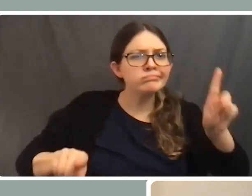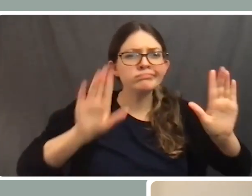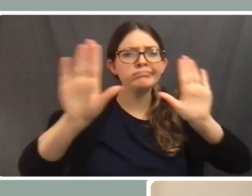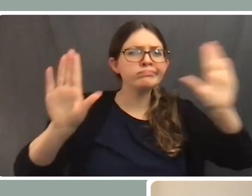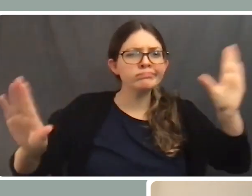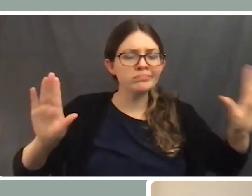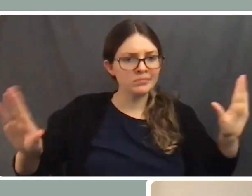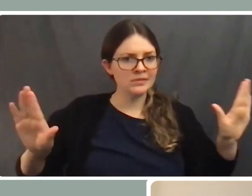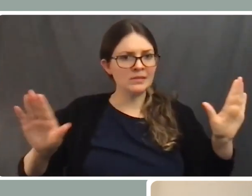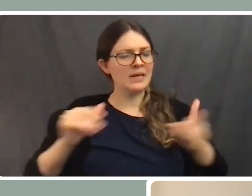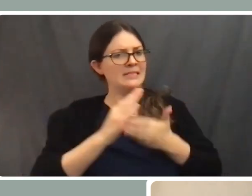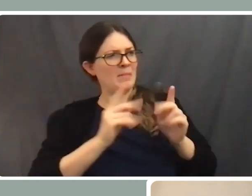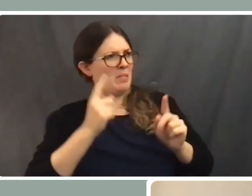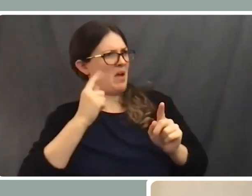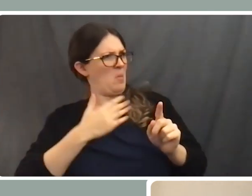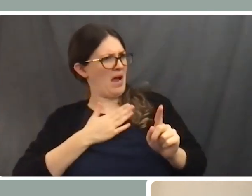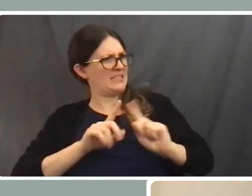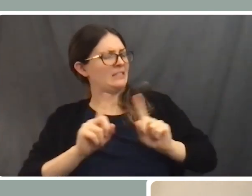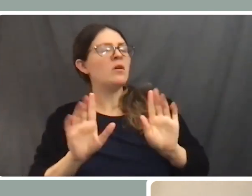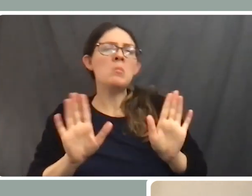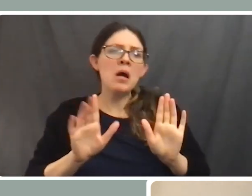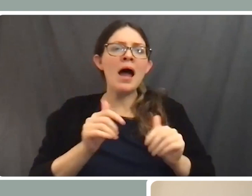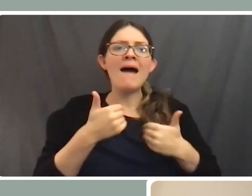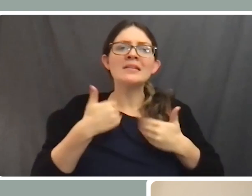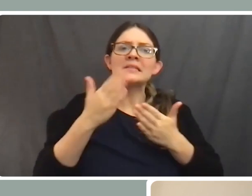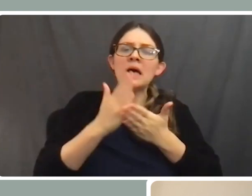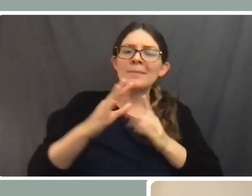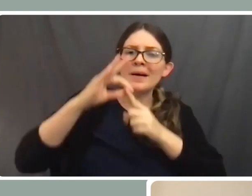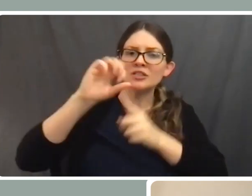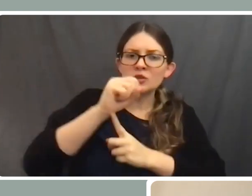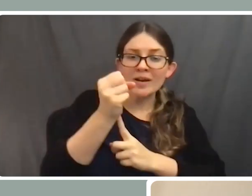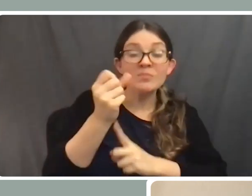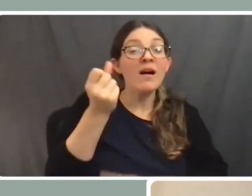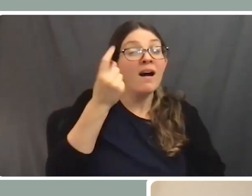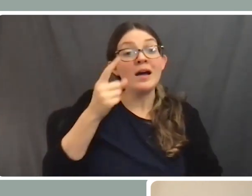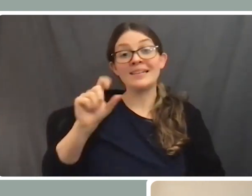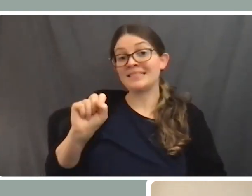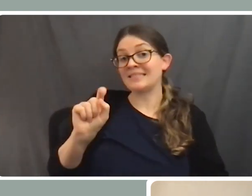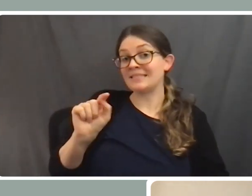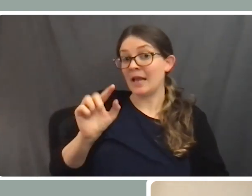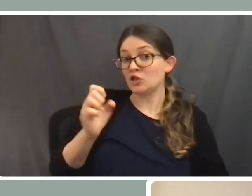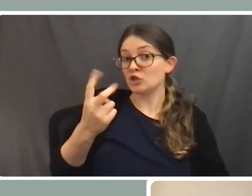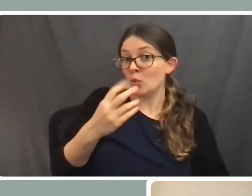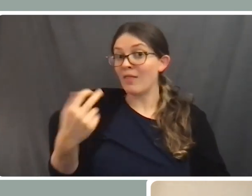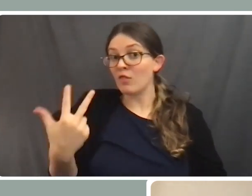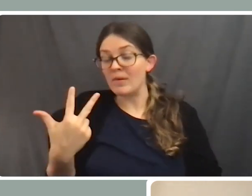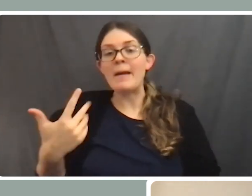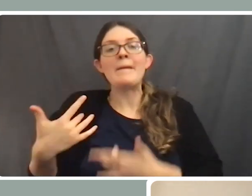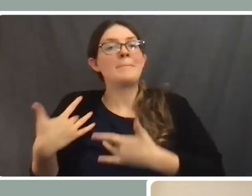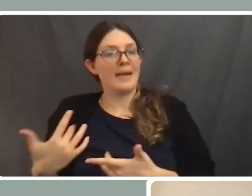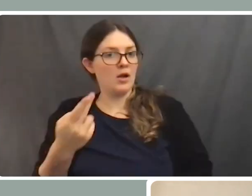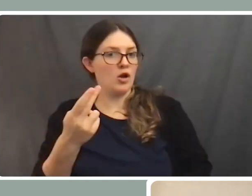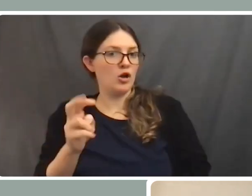I only got the Herceptin. There are certainly exceptions, but by and large, for stage 2 and stage 3 breast cancers, we do use the Herceptin with the